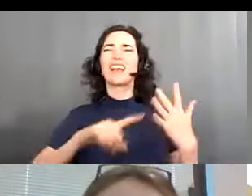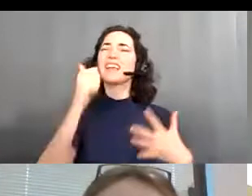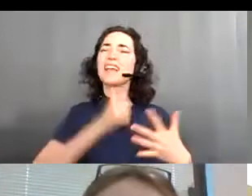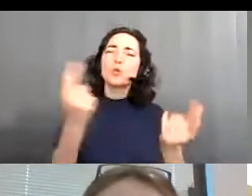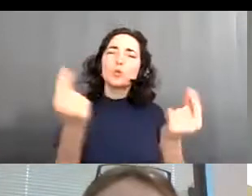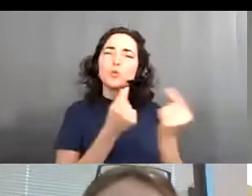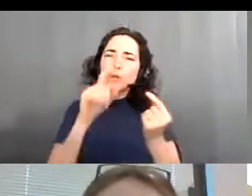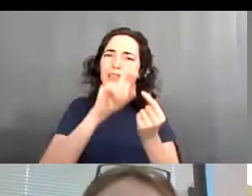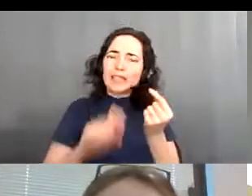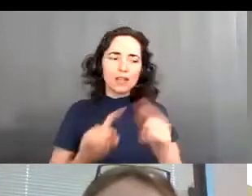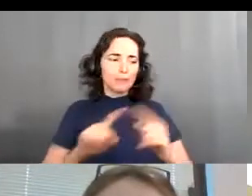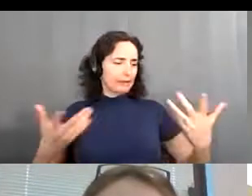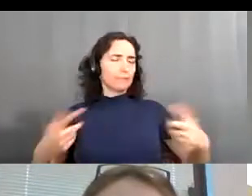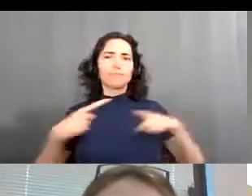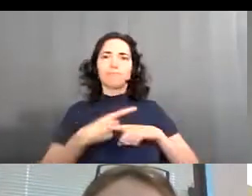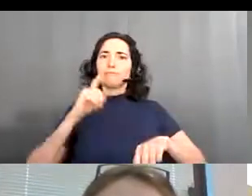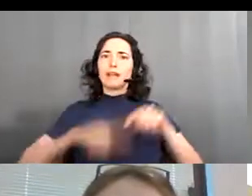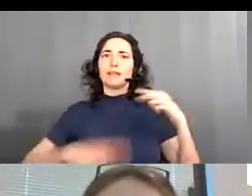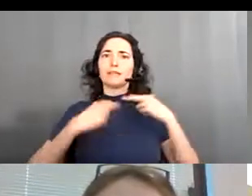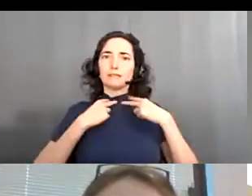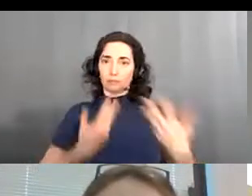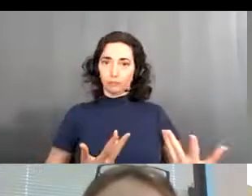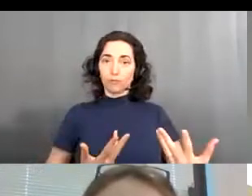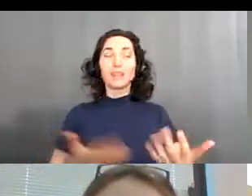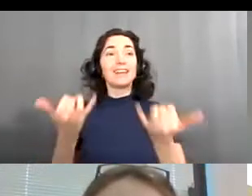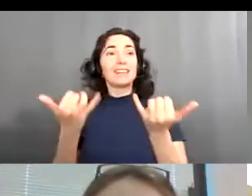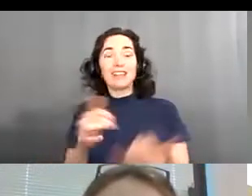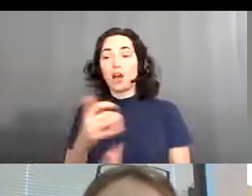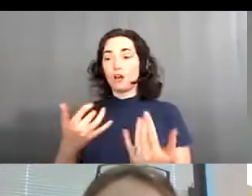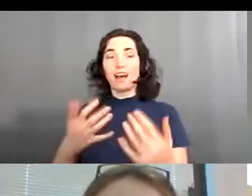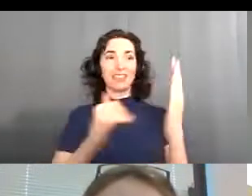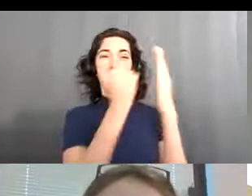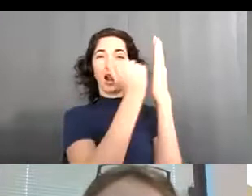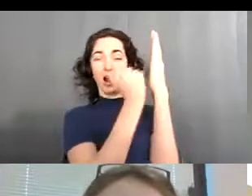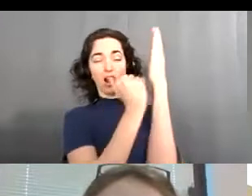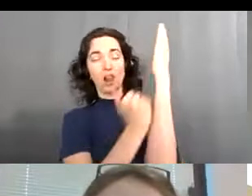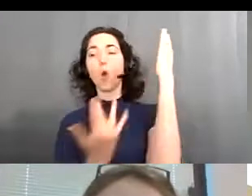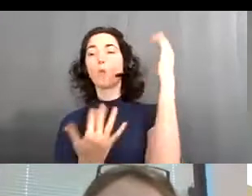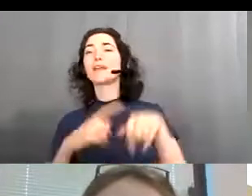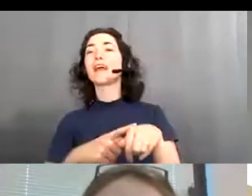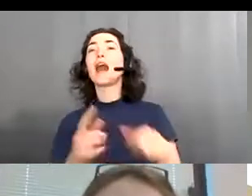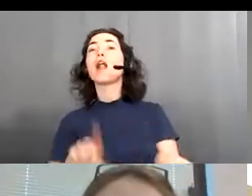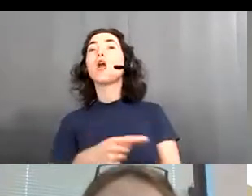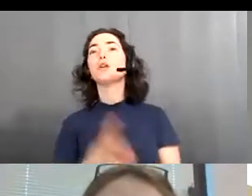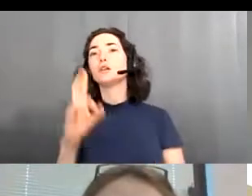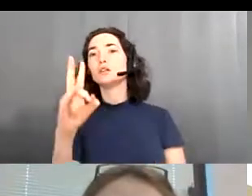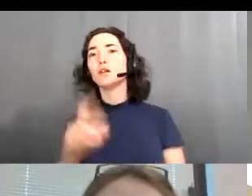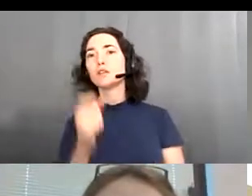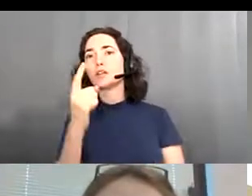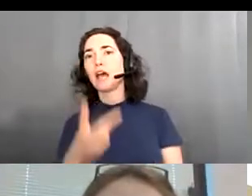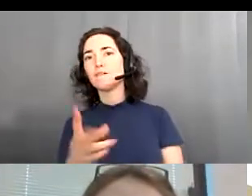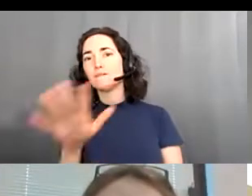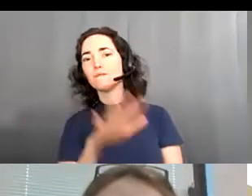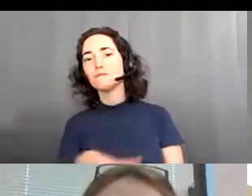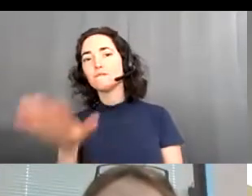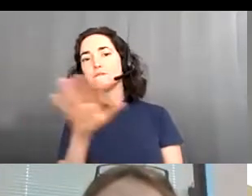that individuals might need. And right now, the wait time for one of these waivers is about 7.5 years. And so, as you